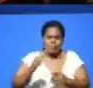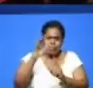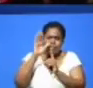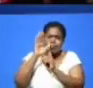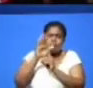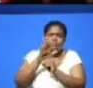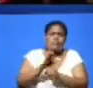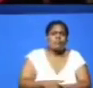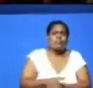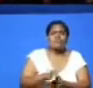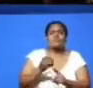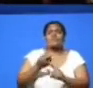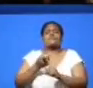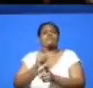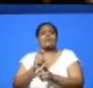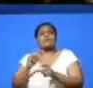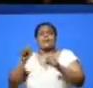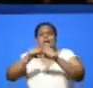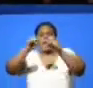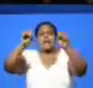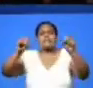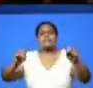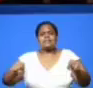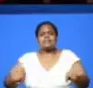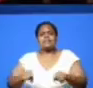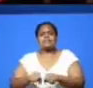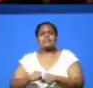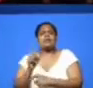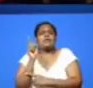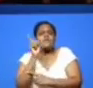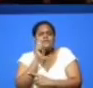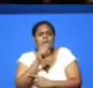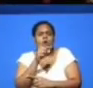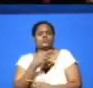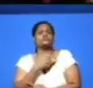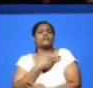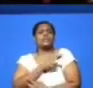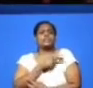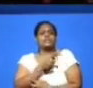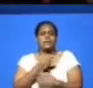by an apostate religious system,